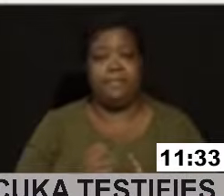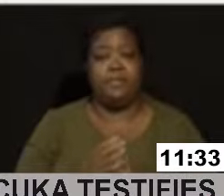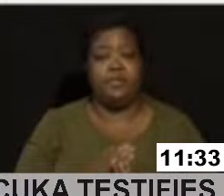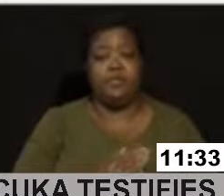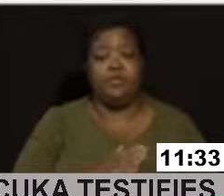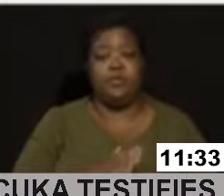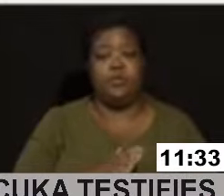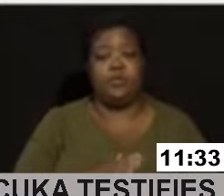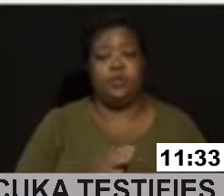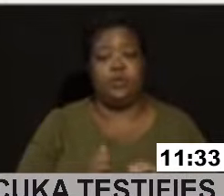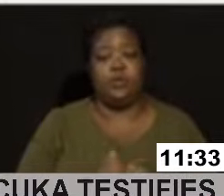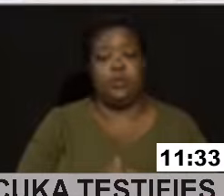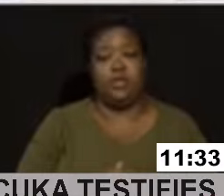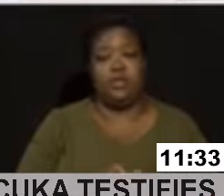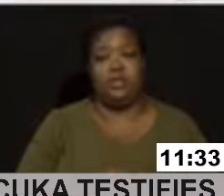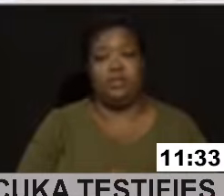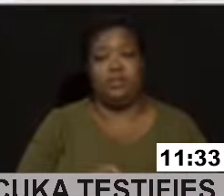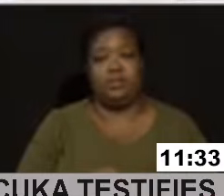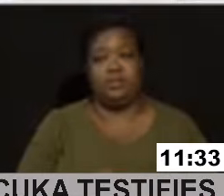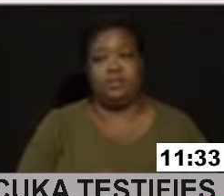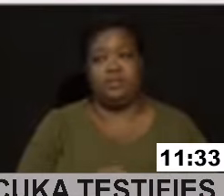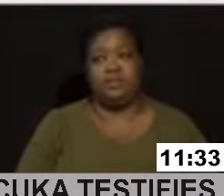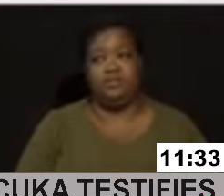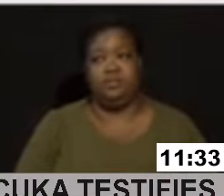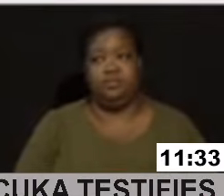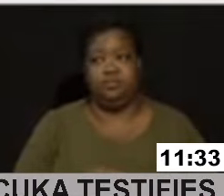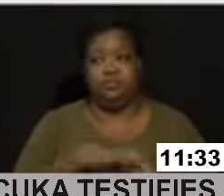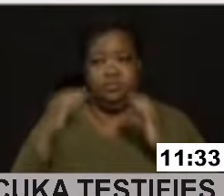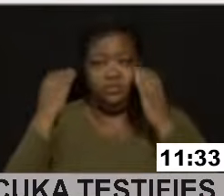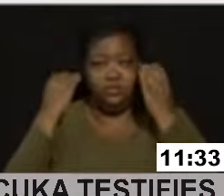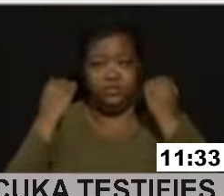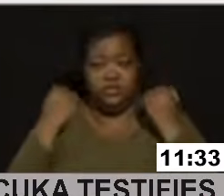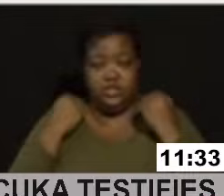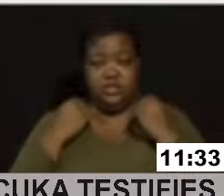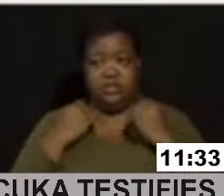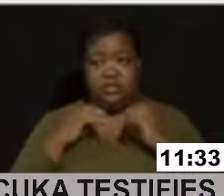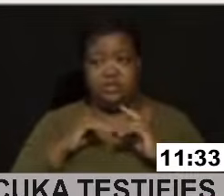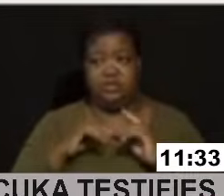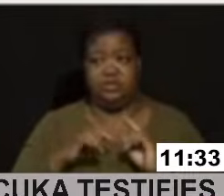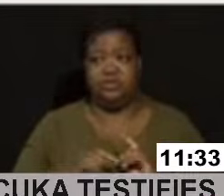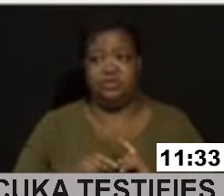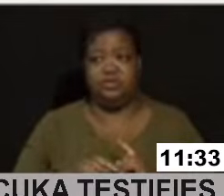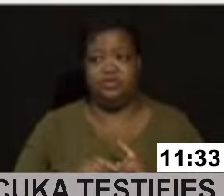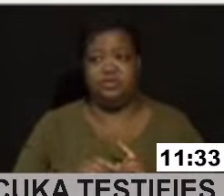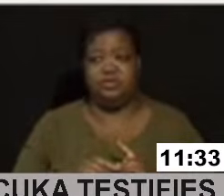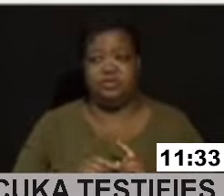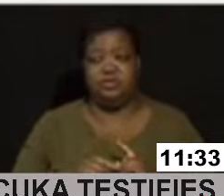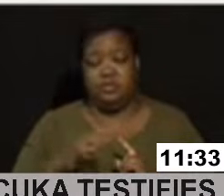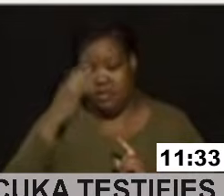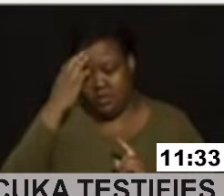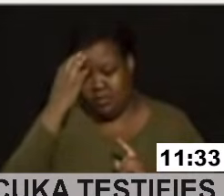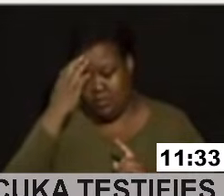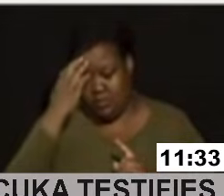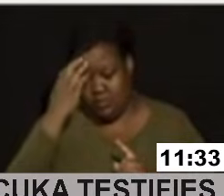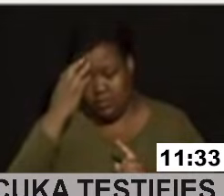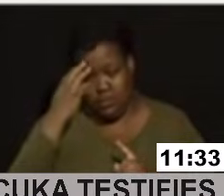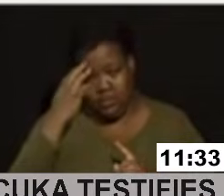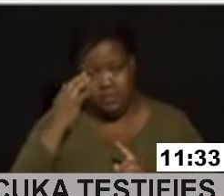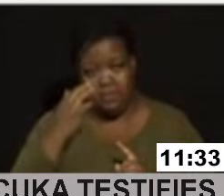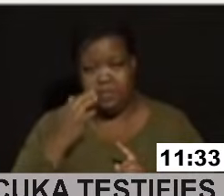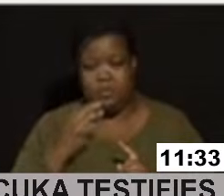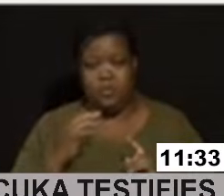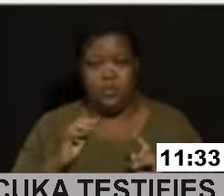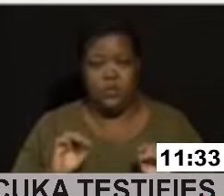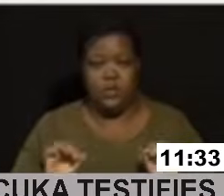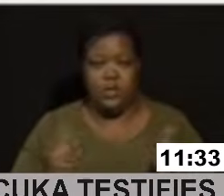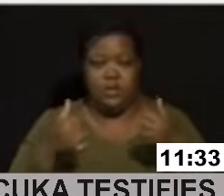Is that Judge Saldanha now? That Judge Vincent Saldanha now. I knew him very well.